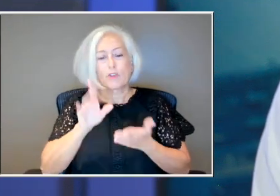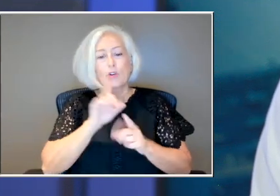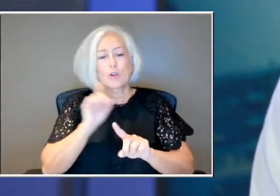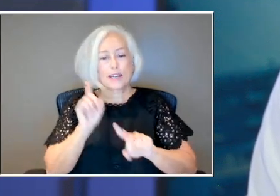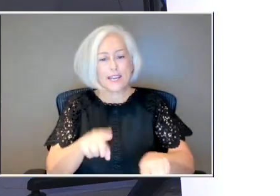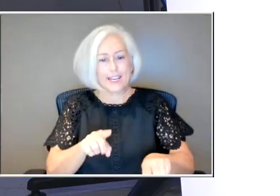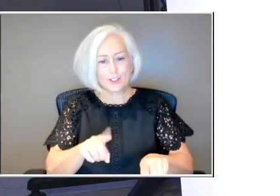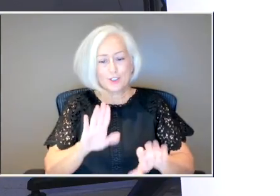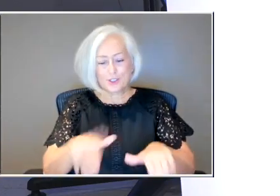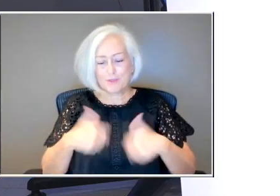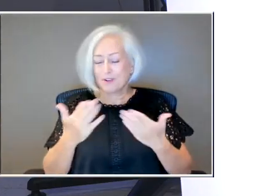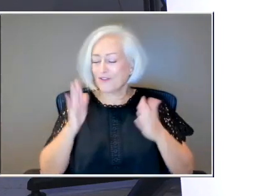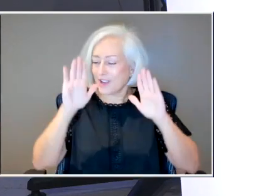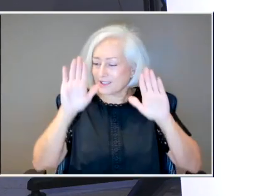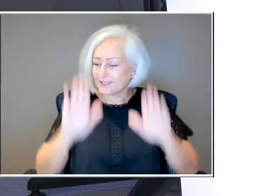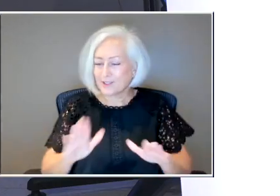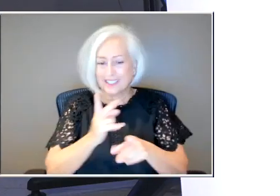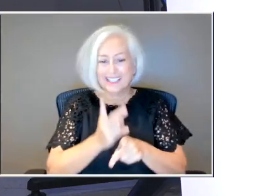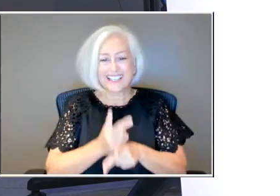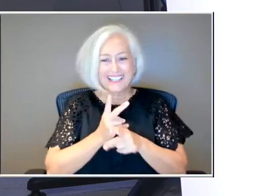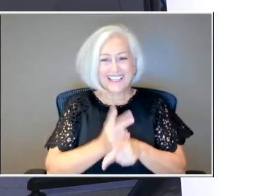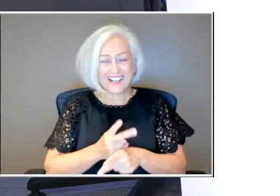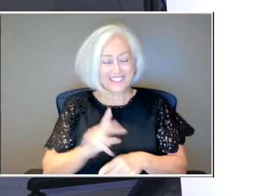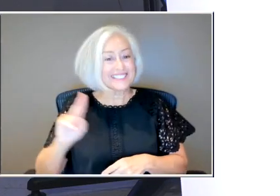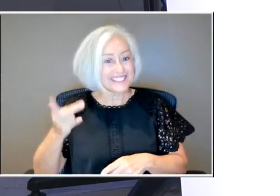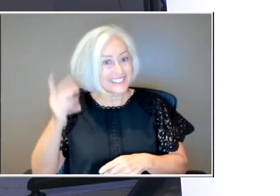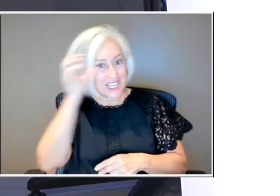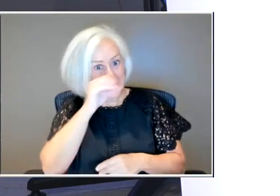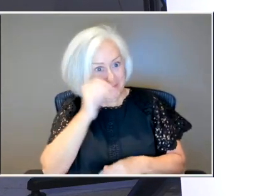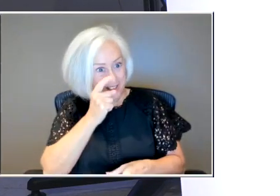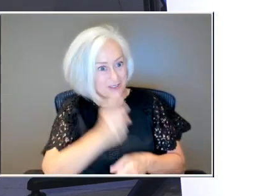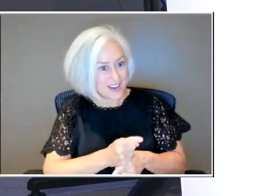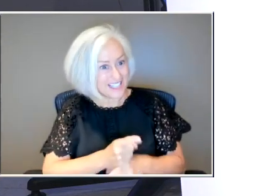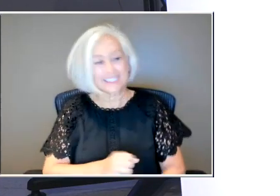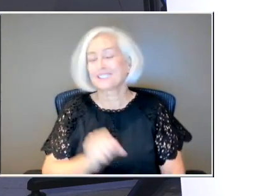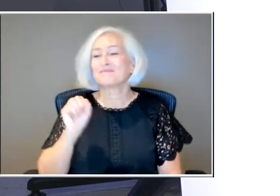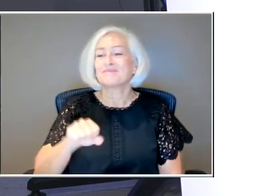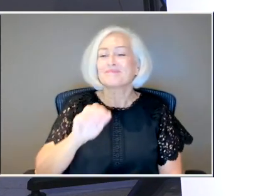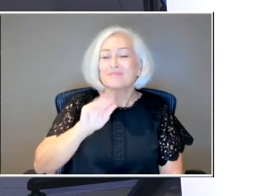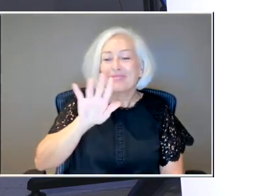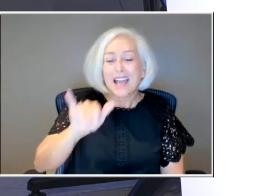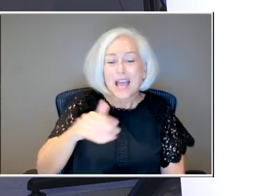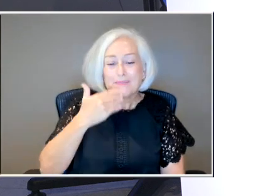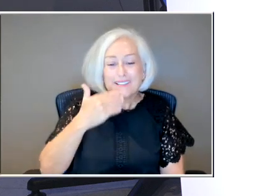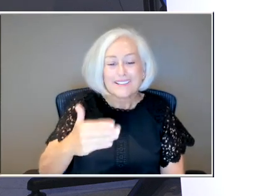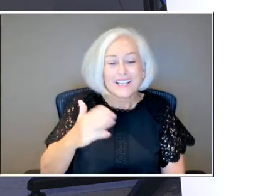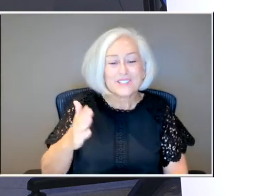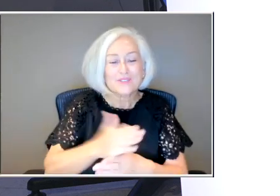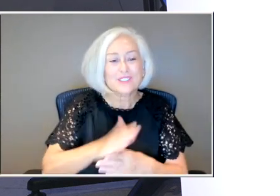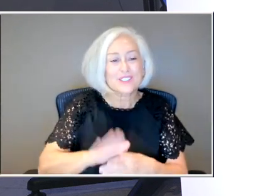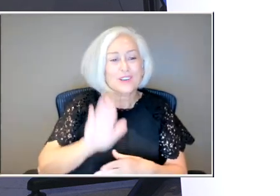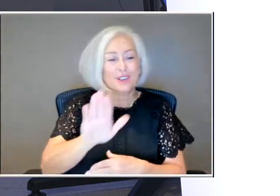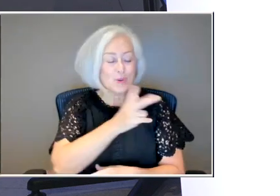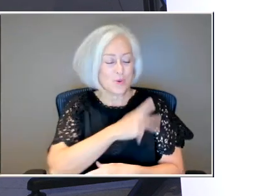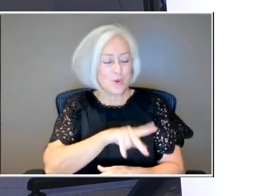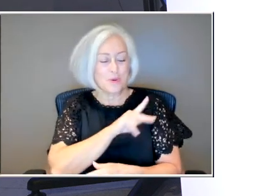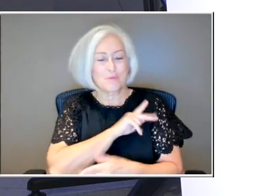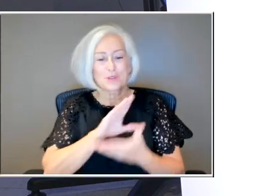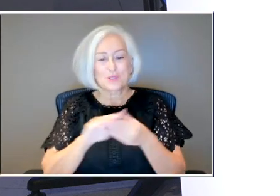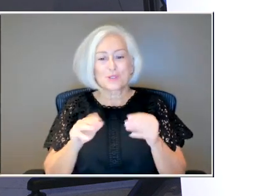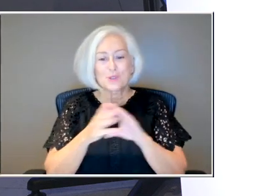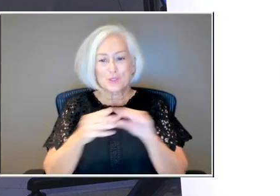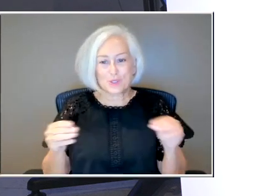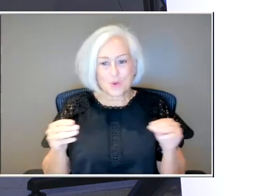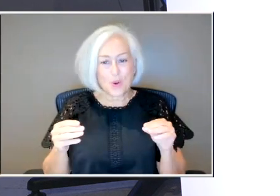endometriosis. Get that second opinion if you need to, right? For sure, absolutely. Abby, thanks so much for sharing your personal story with us, and we're